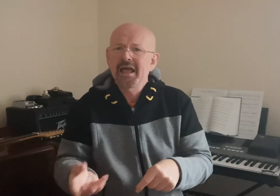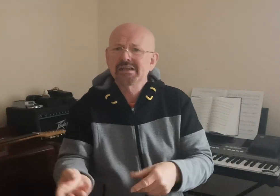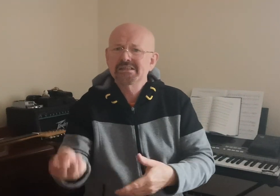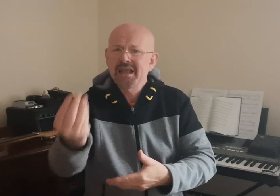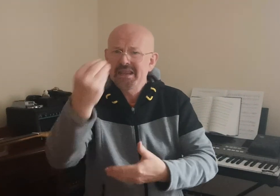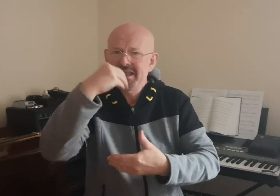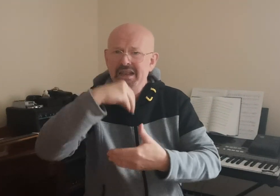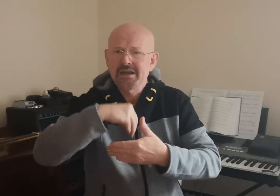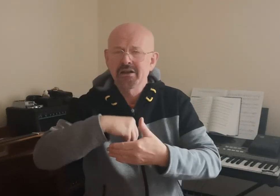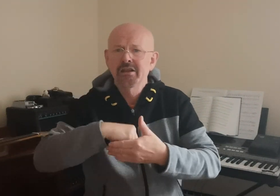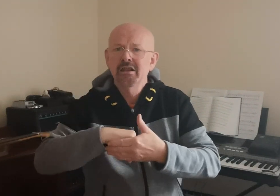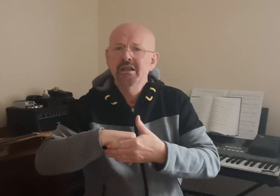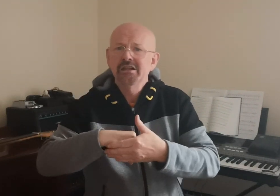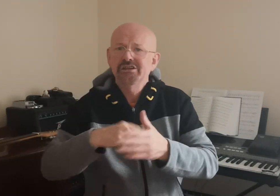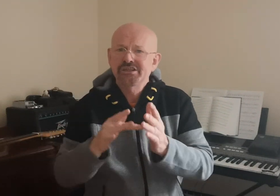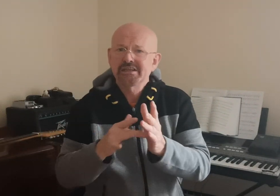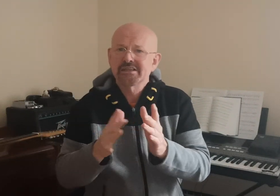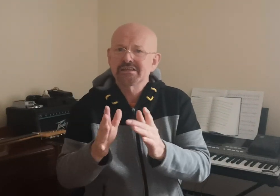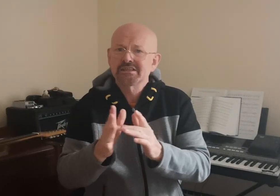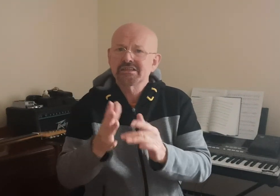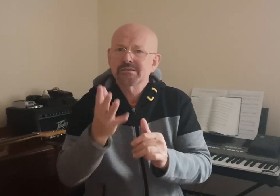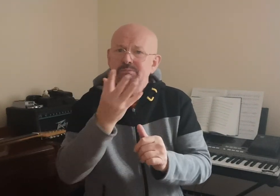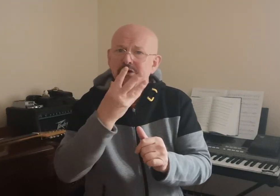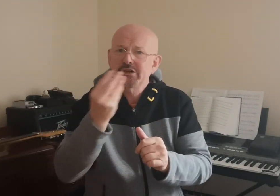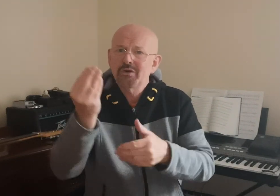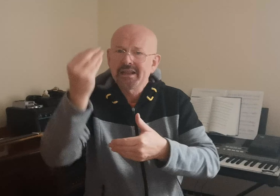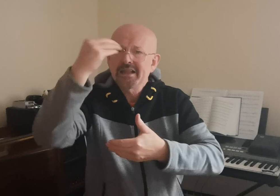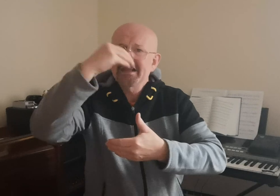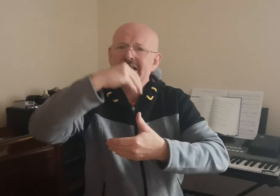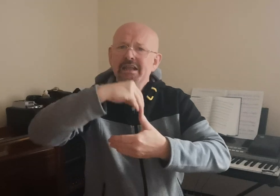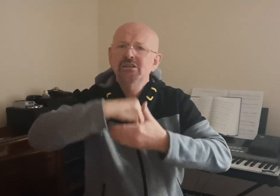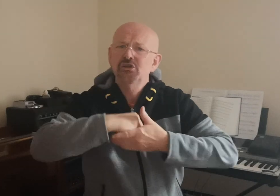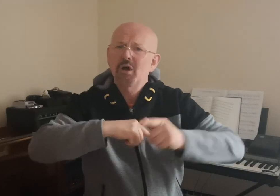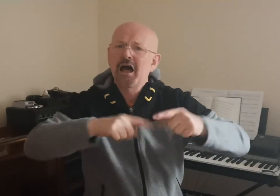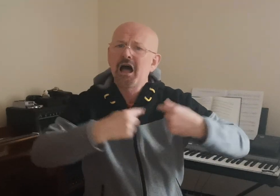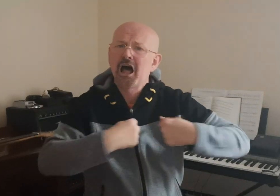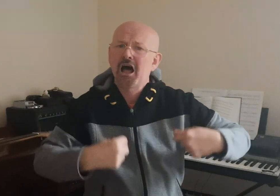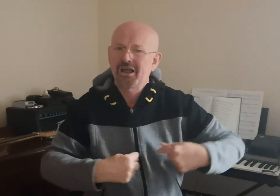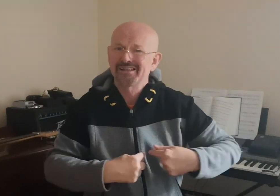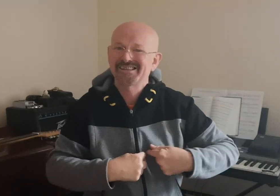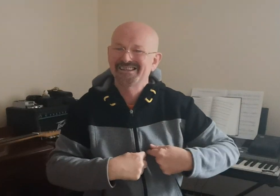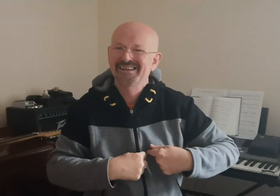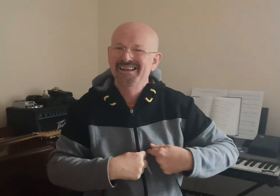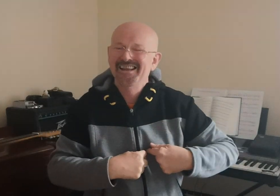we can take in Jesus spiritually into our